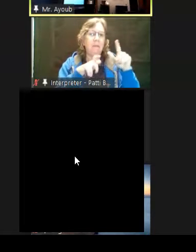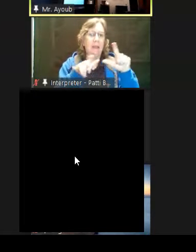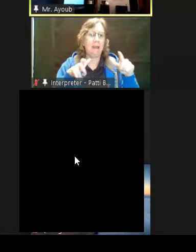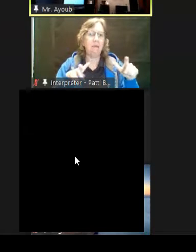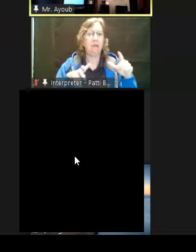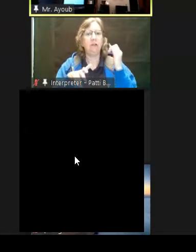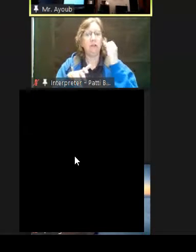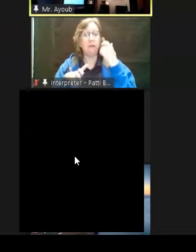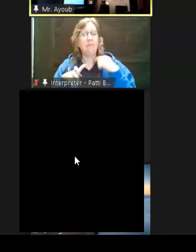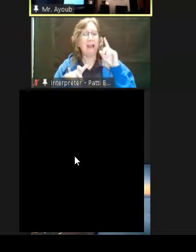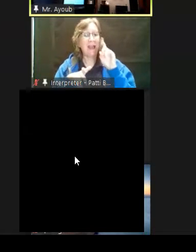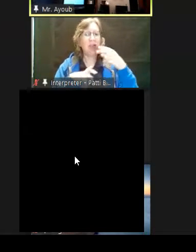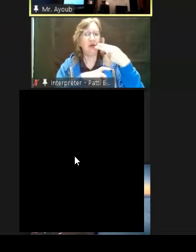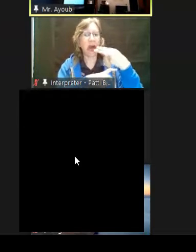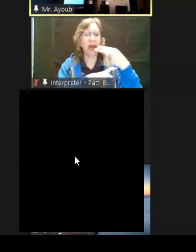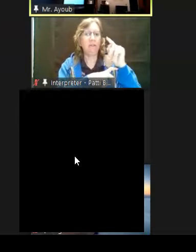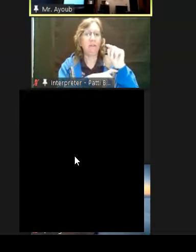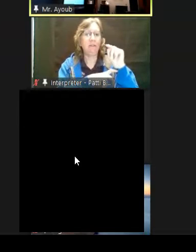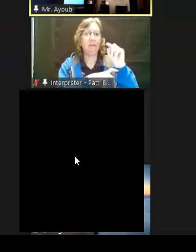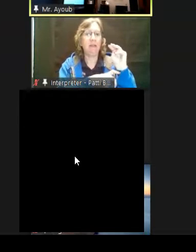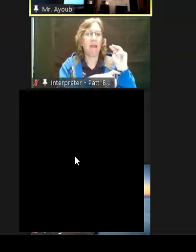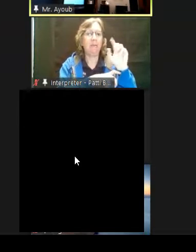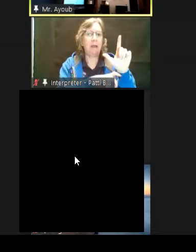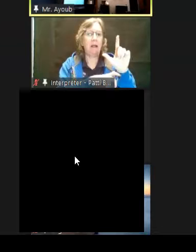mean? You should be able to tell me that.